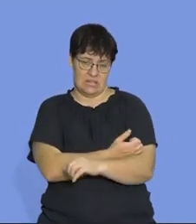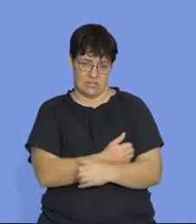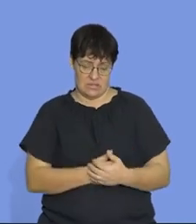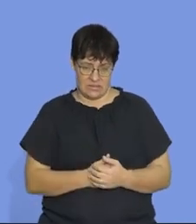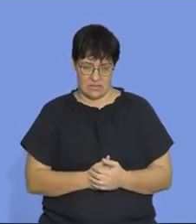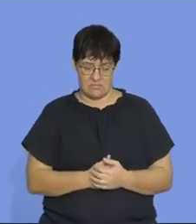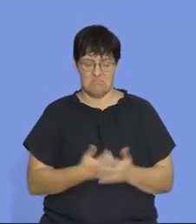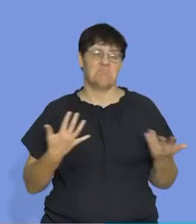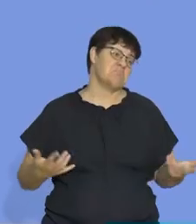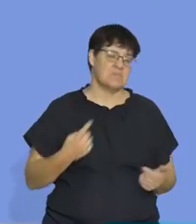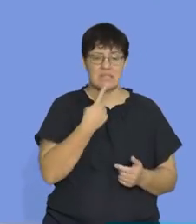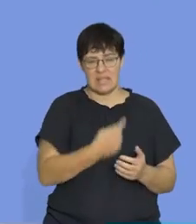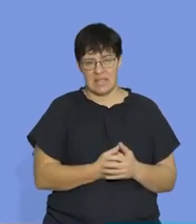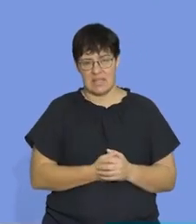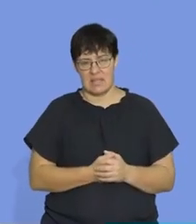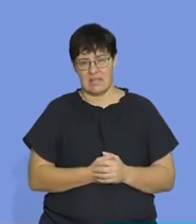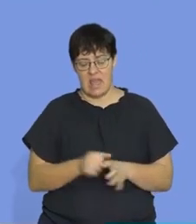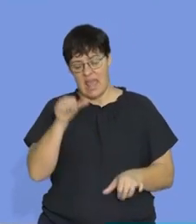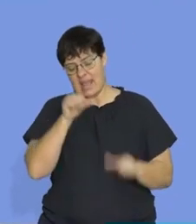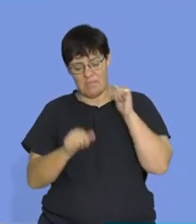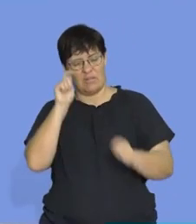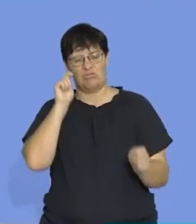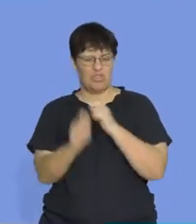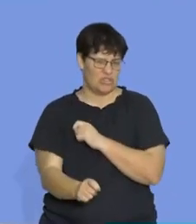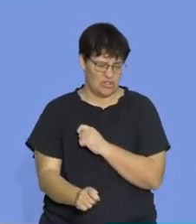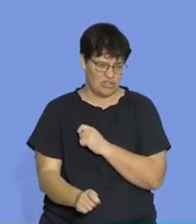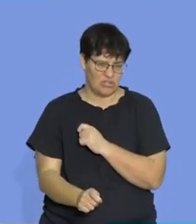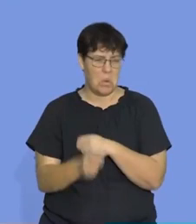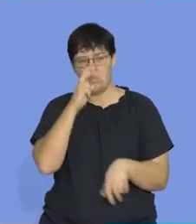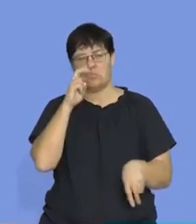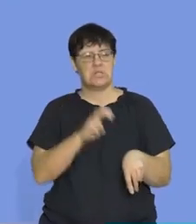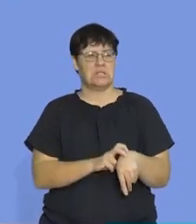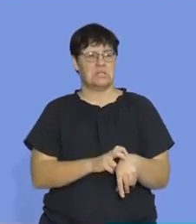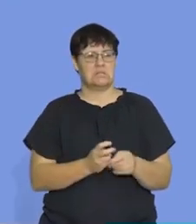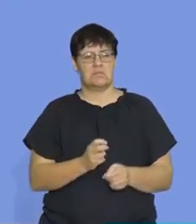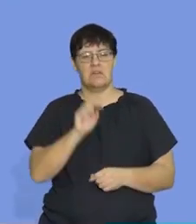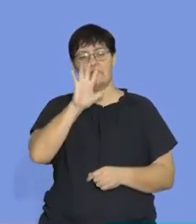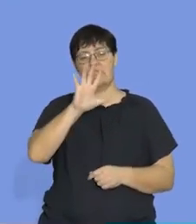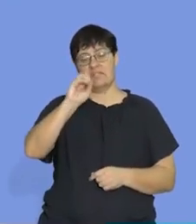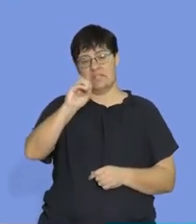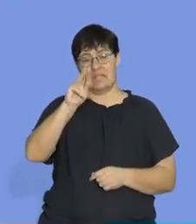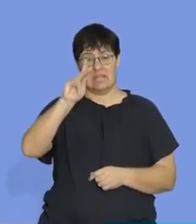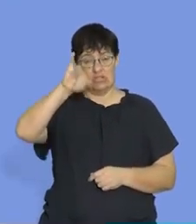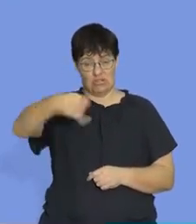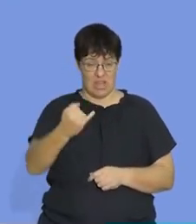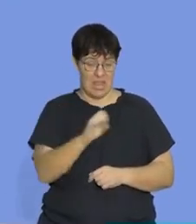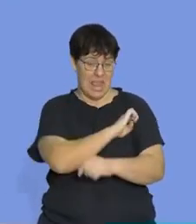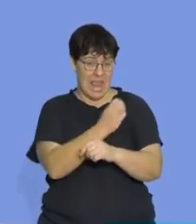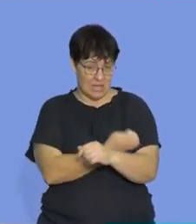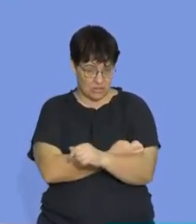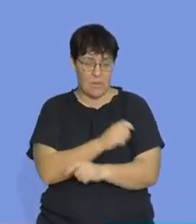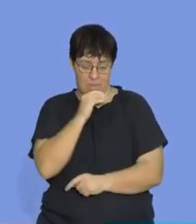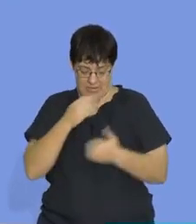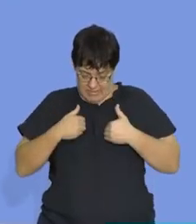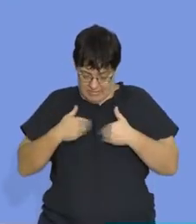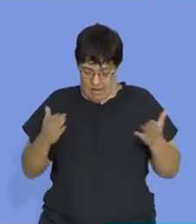for argument's sake, a particular chemical change or reaction requires, let's say, 50 kilojoules of energy for it to start.